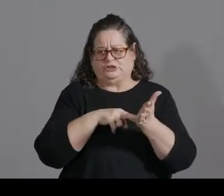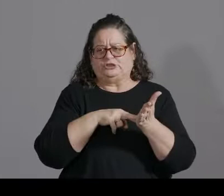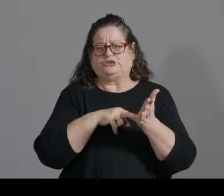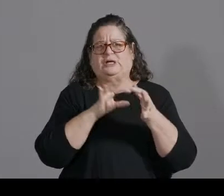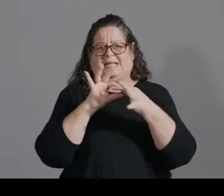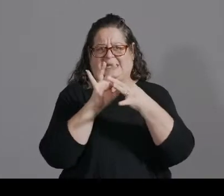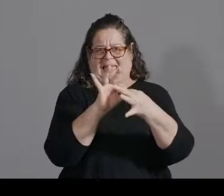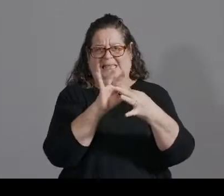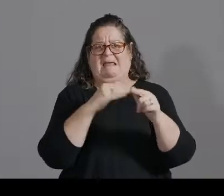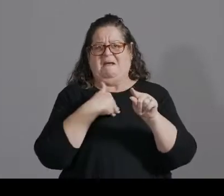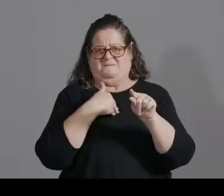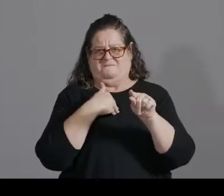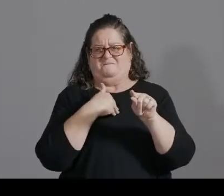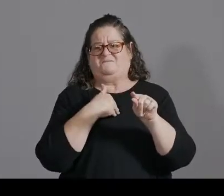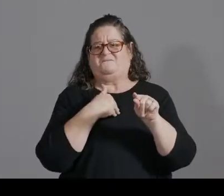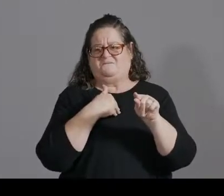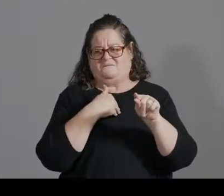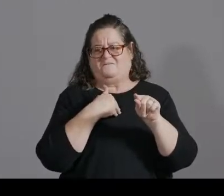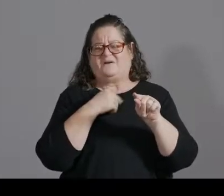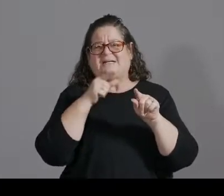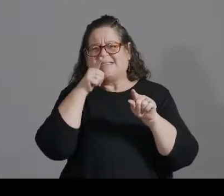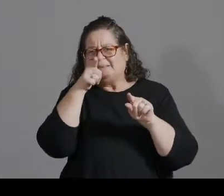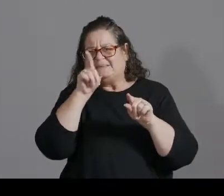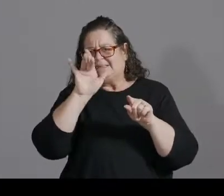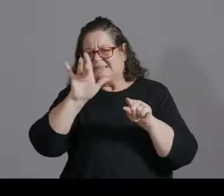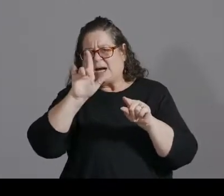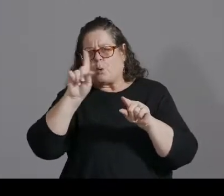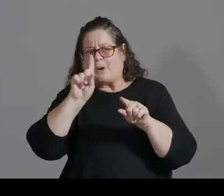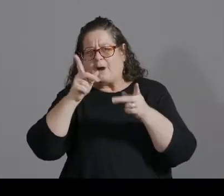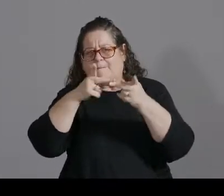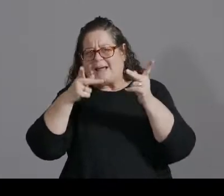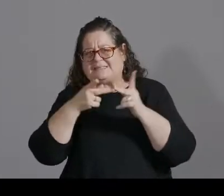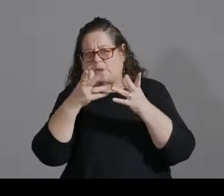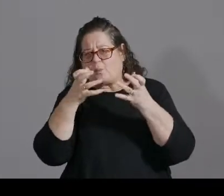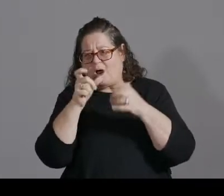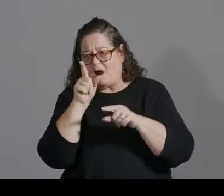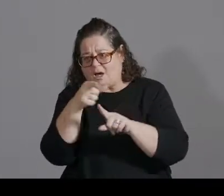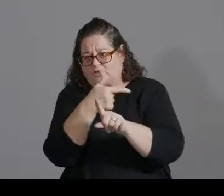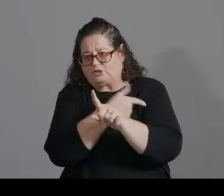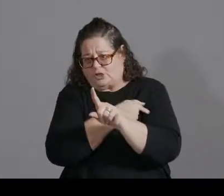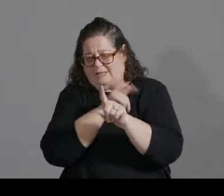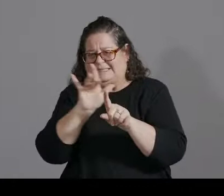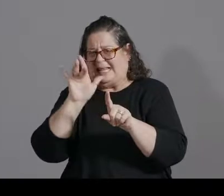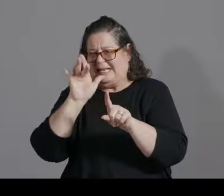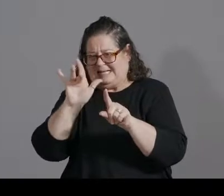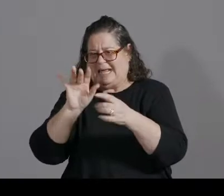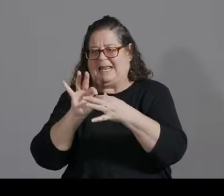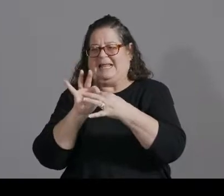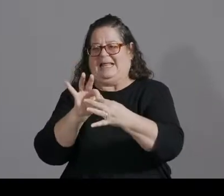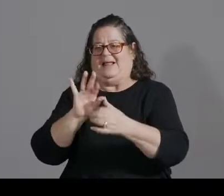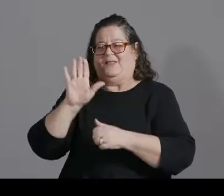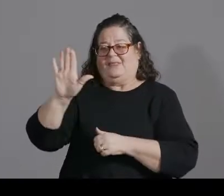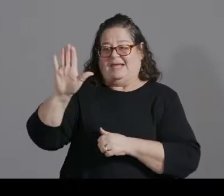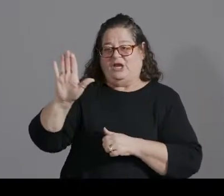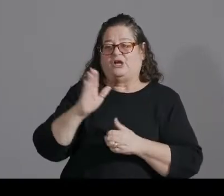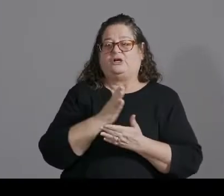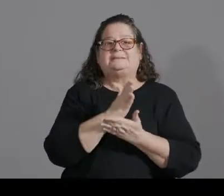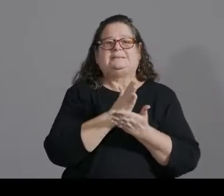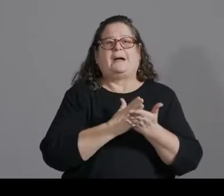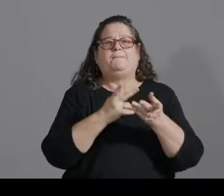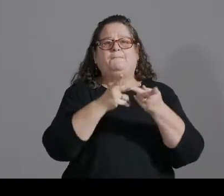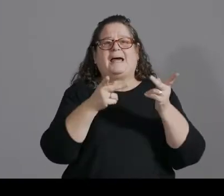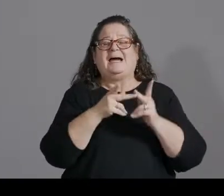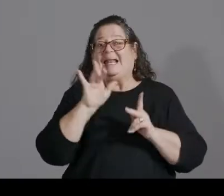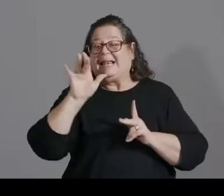specific areas that you would like to go. Some vaccination sites are not scheduling appointments